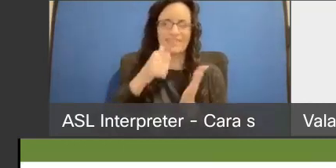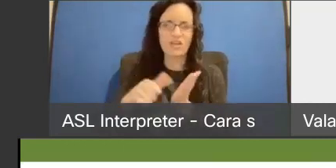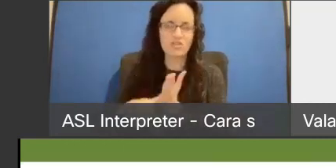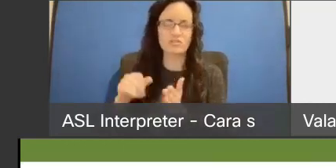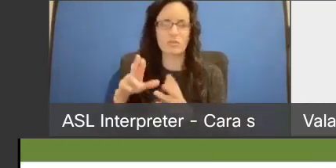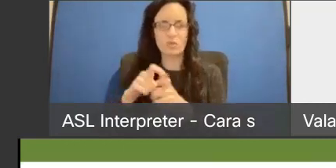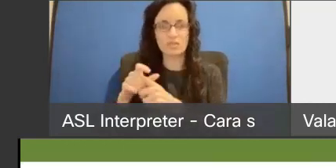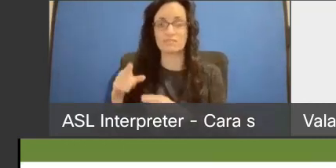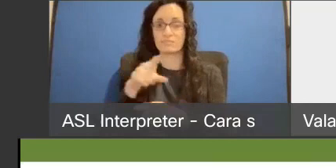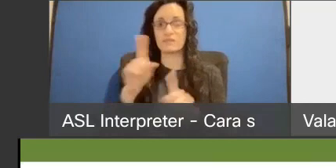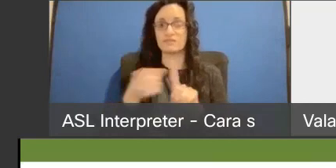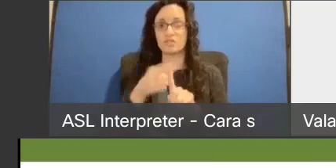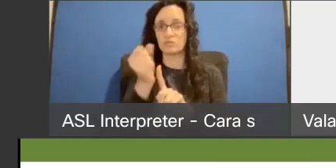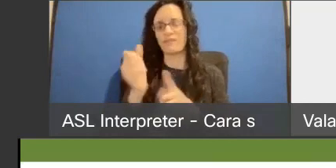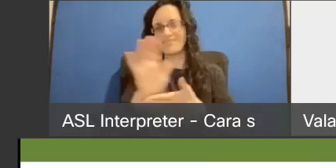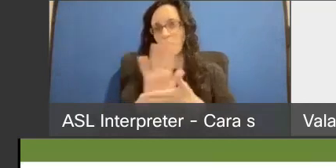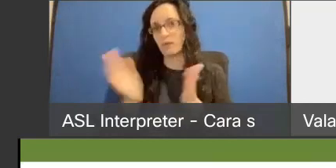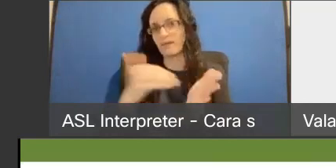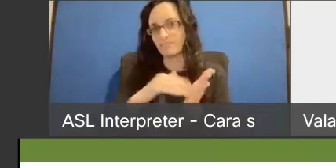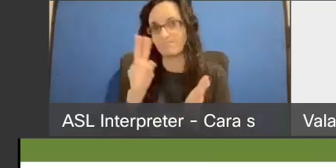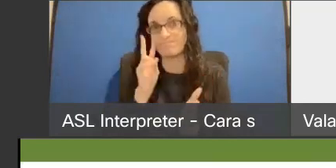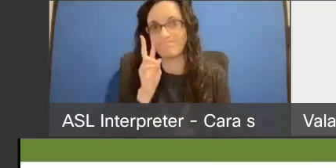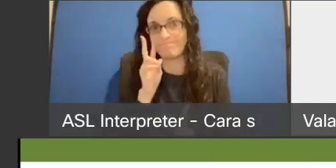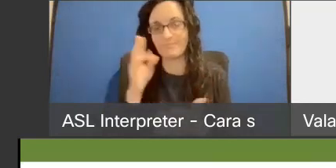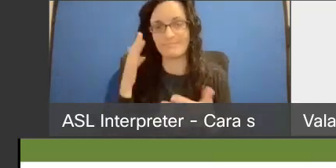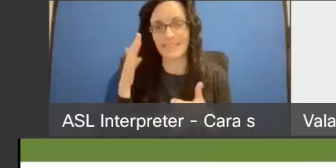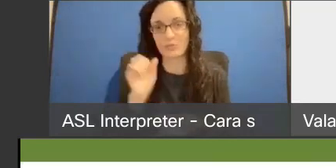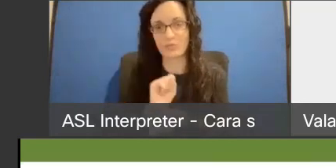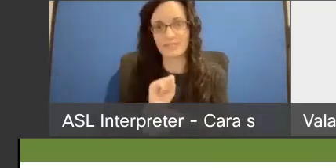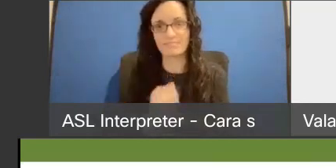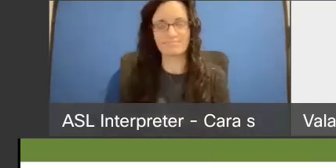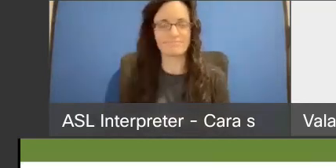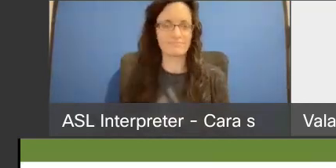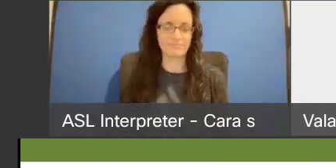see. Actually, let me move this.